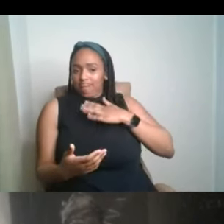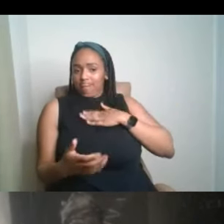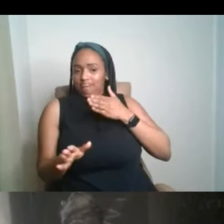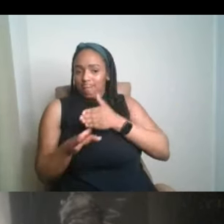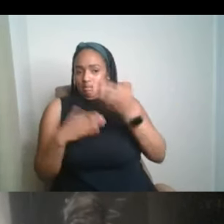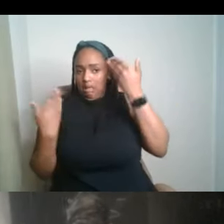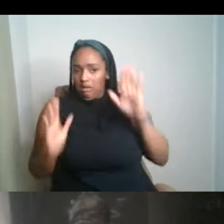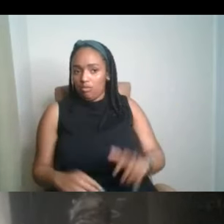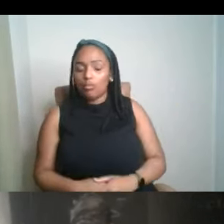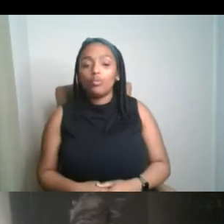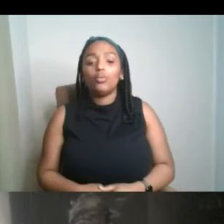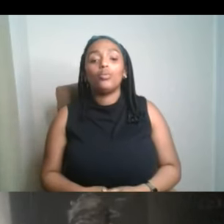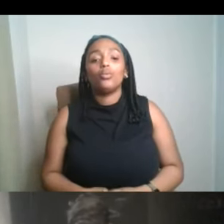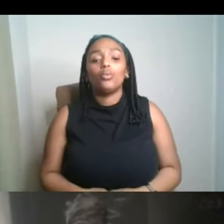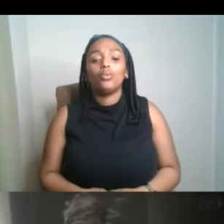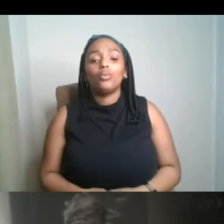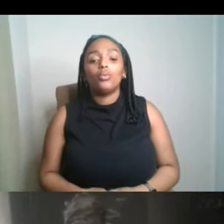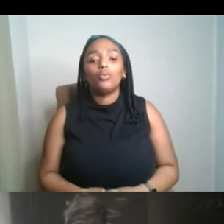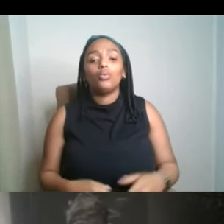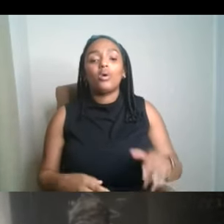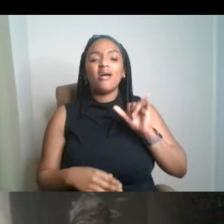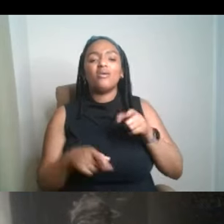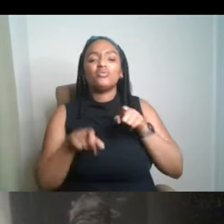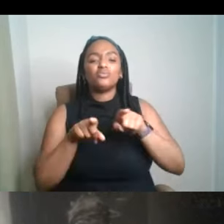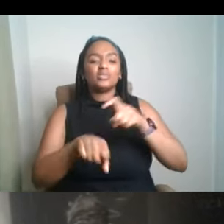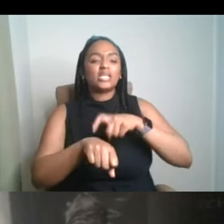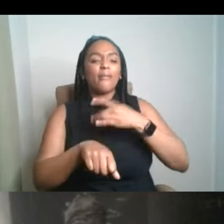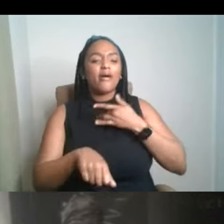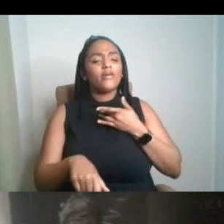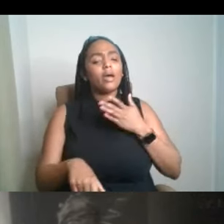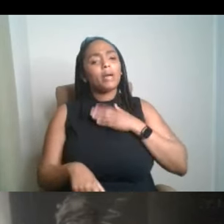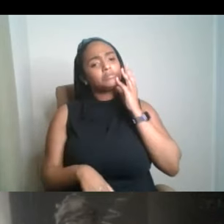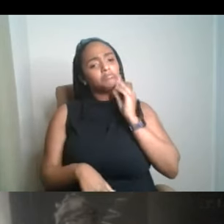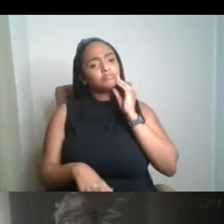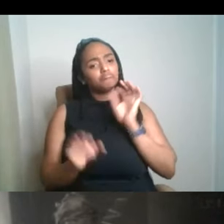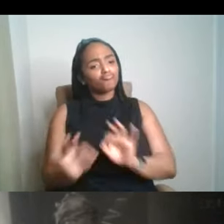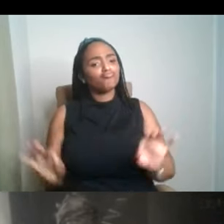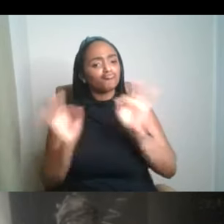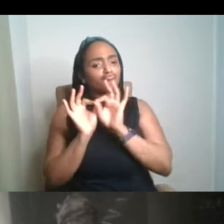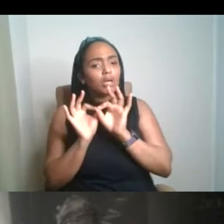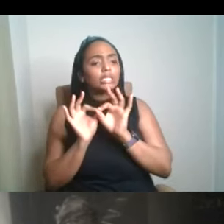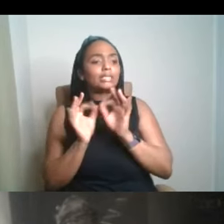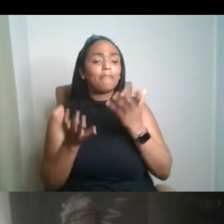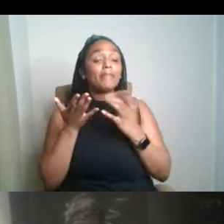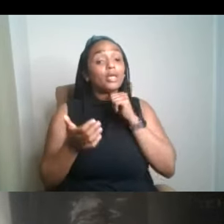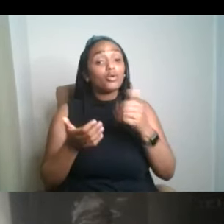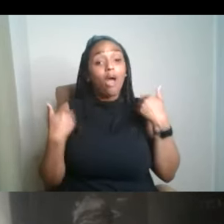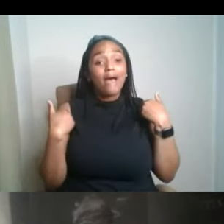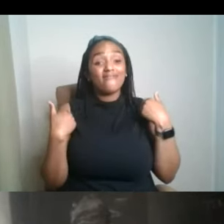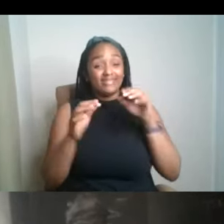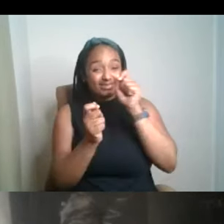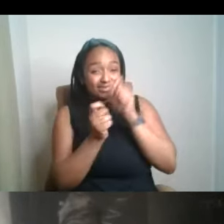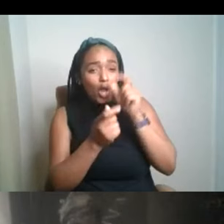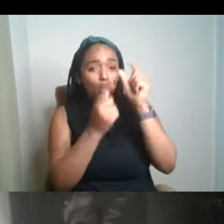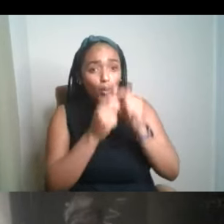organization. And this is like still at a time where I felt like, you know, my experience are valid. I don't really know the correct language. Like these people like have been organizing for